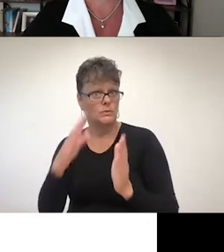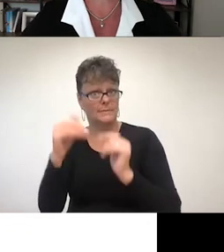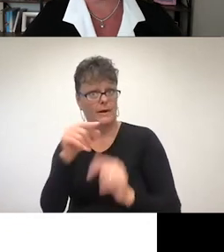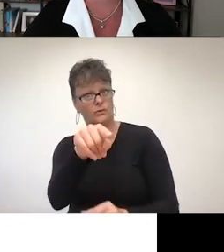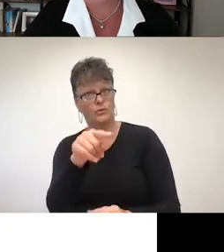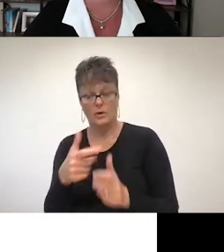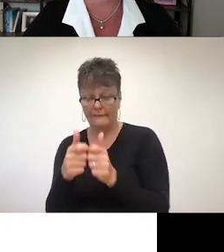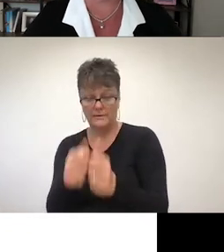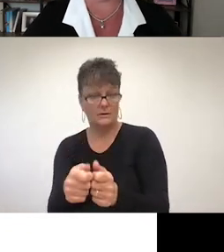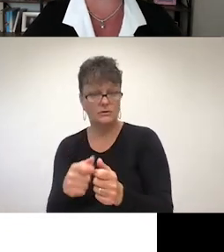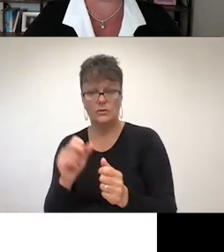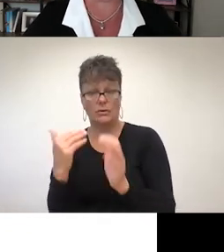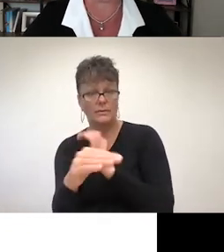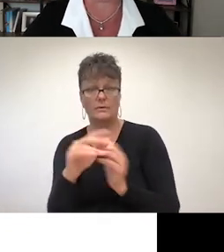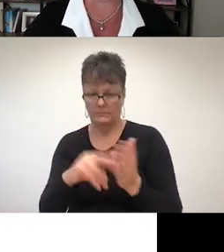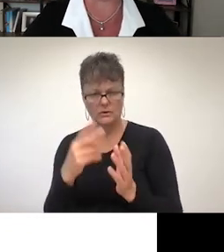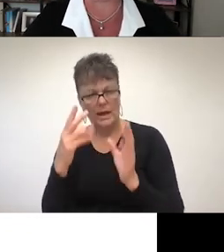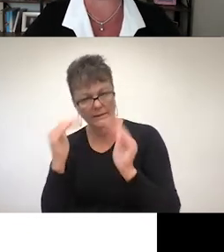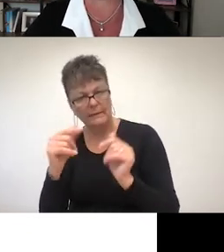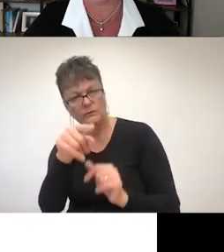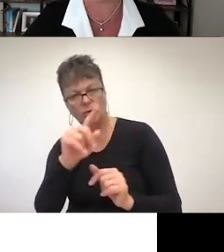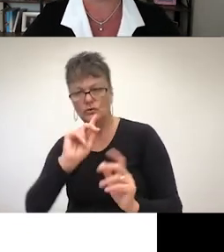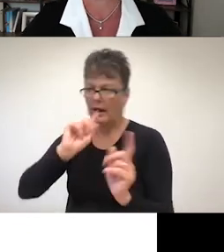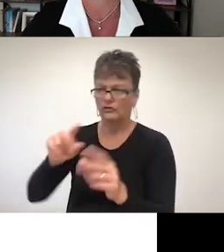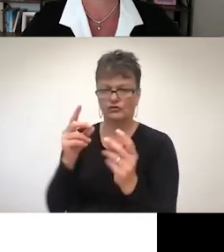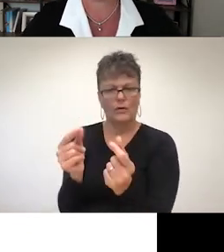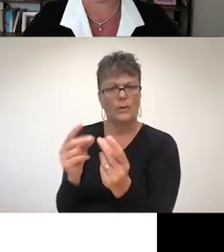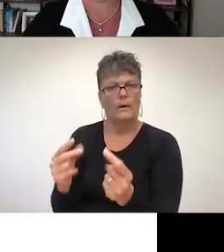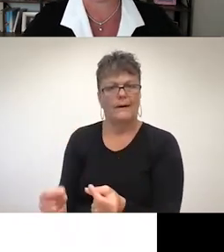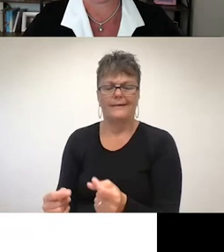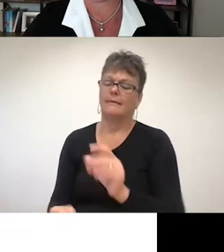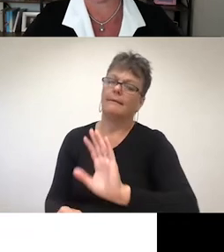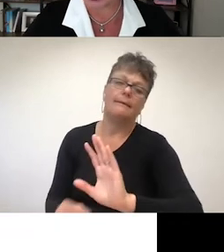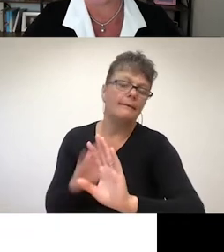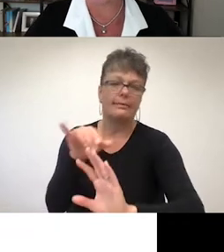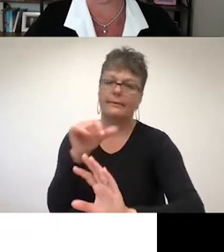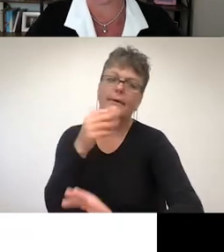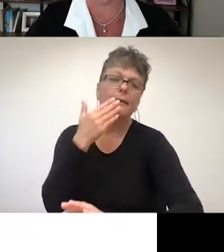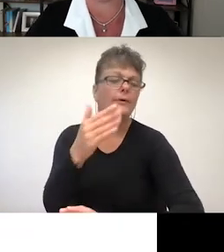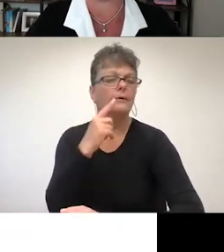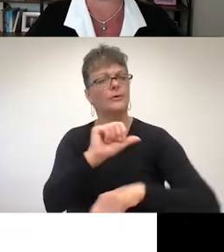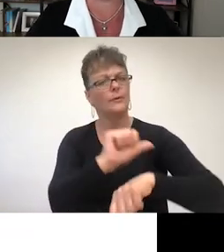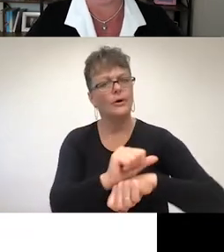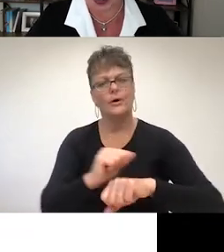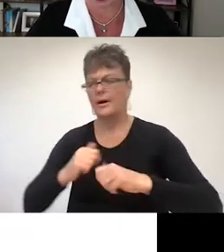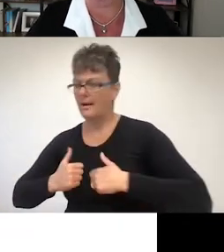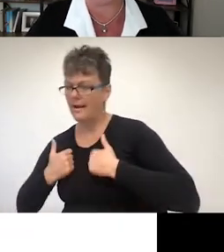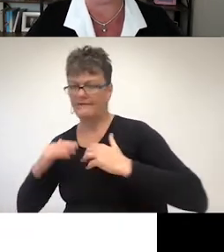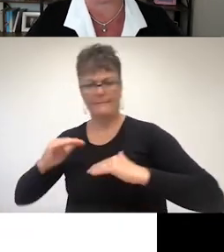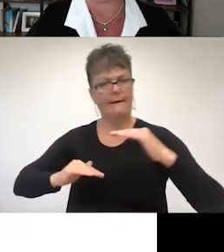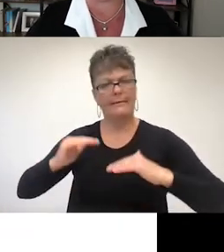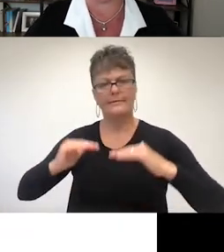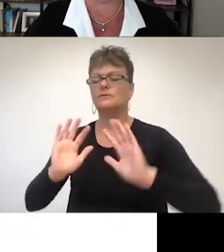them. That's not sustainable. That's not good work-life balance. But let's go that extra step to let our students know when and